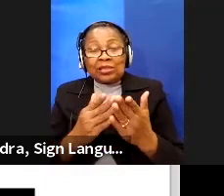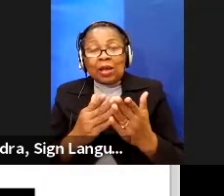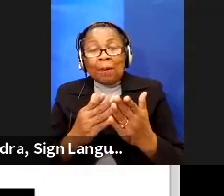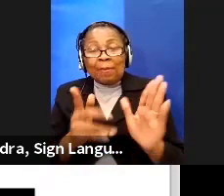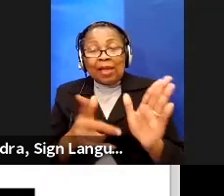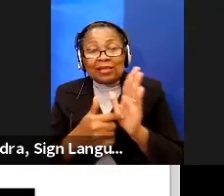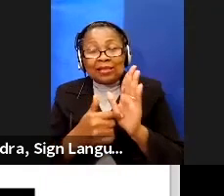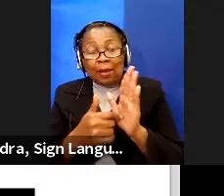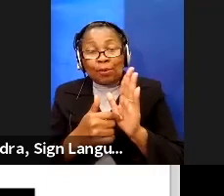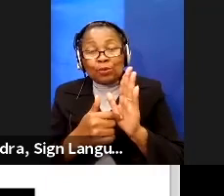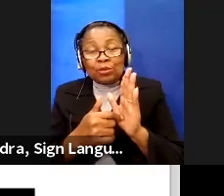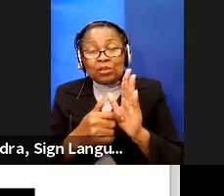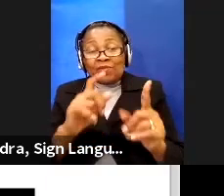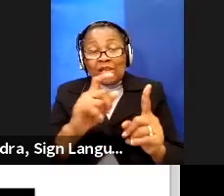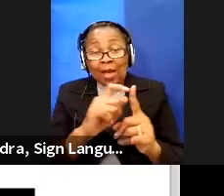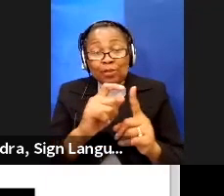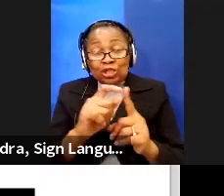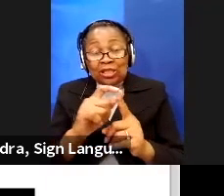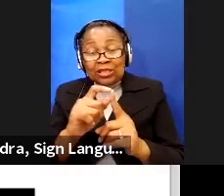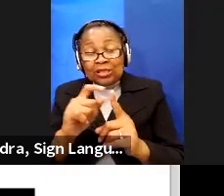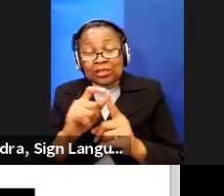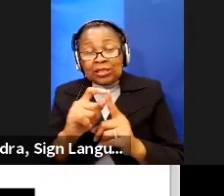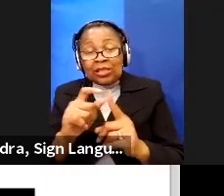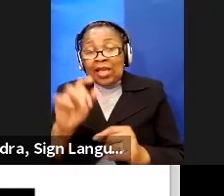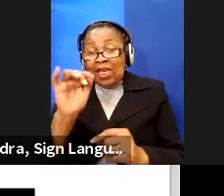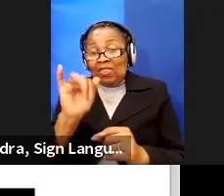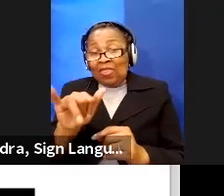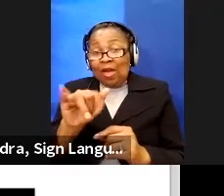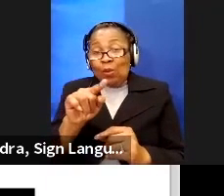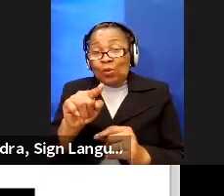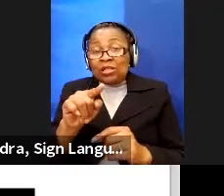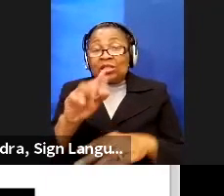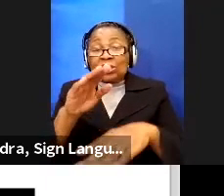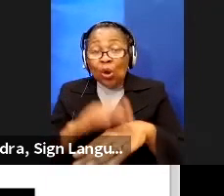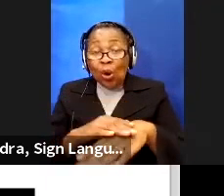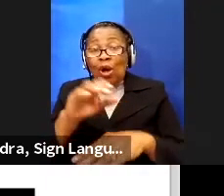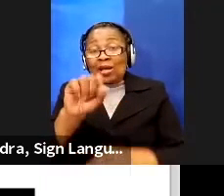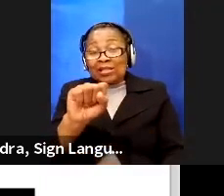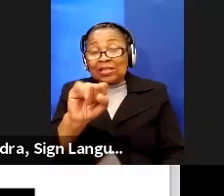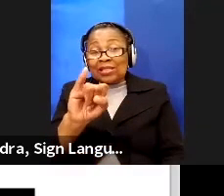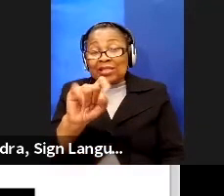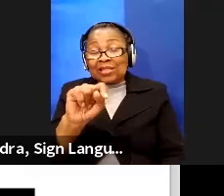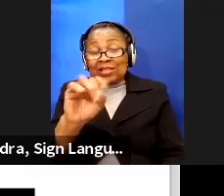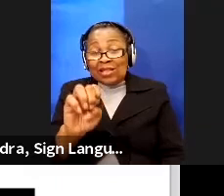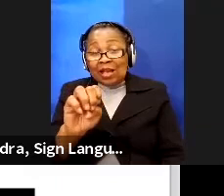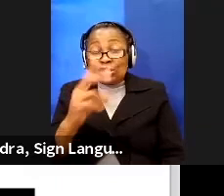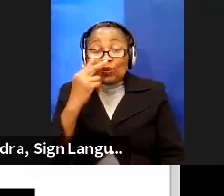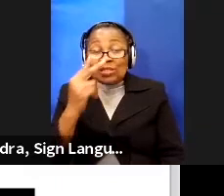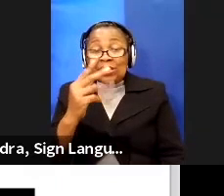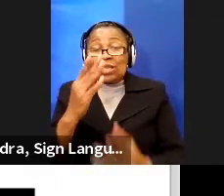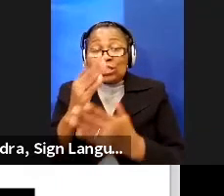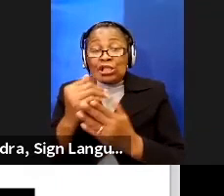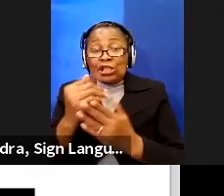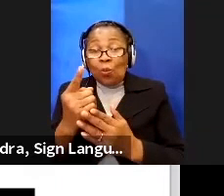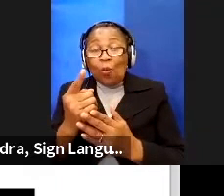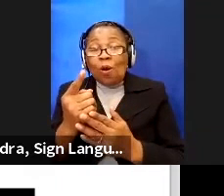examples of captioning. This one is on site, and you can see that there's actually someone that